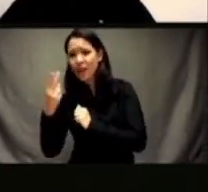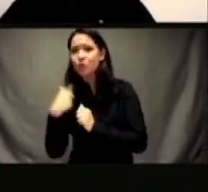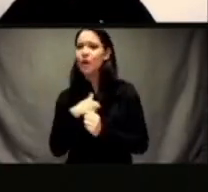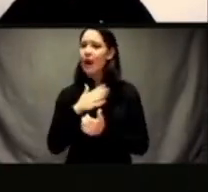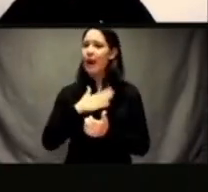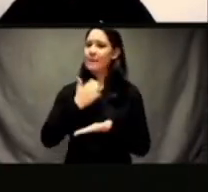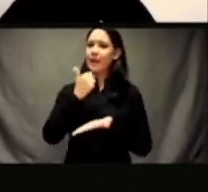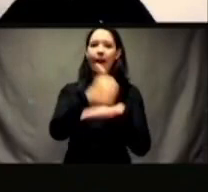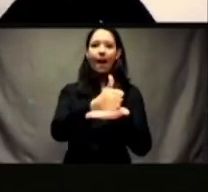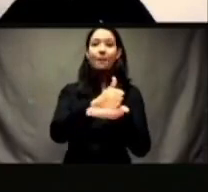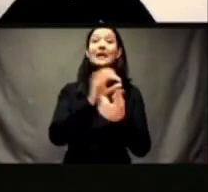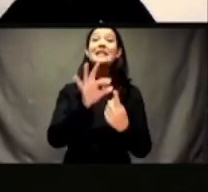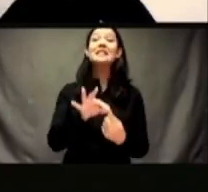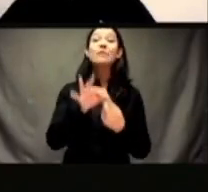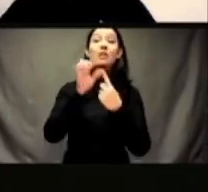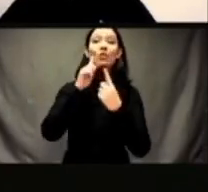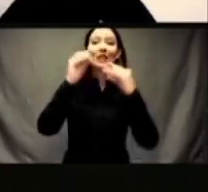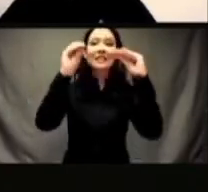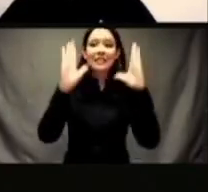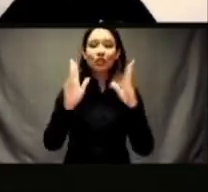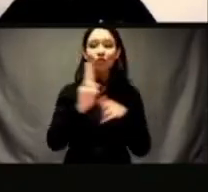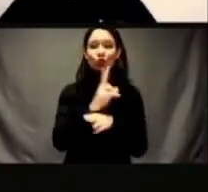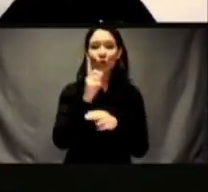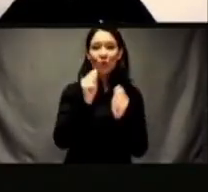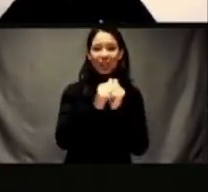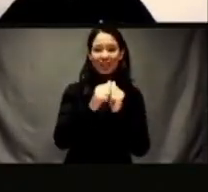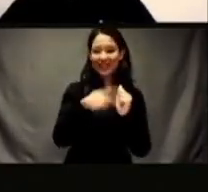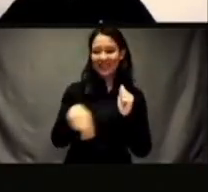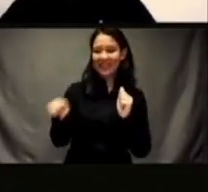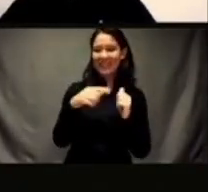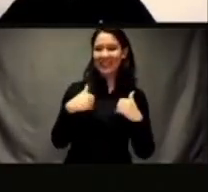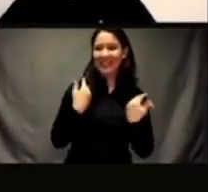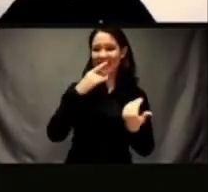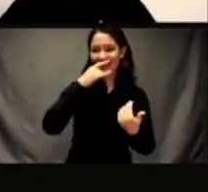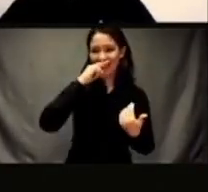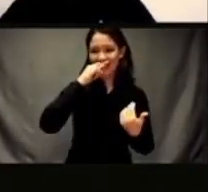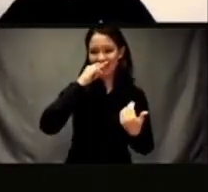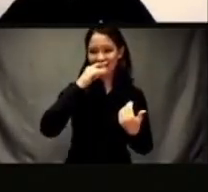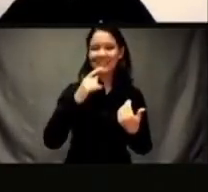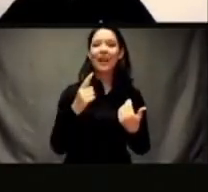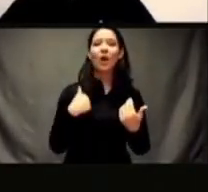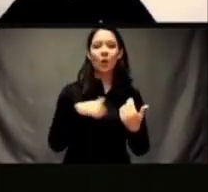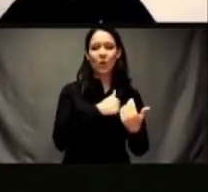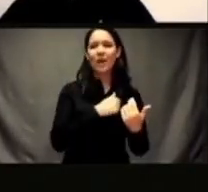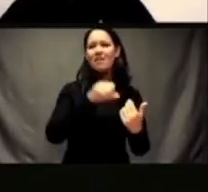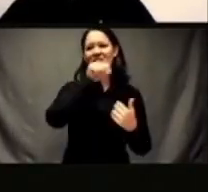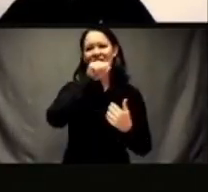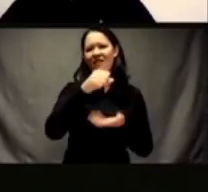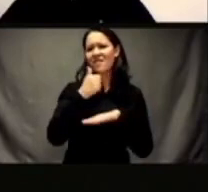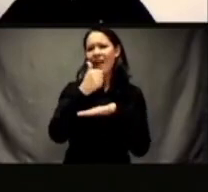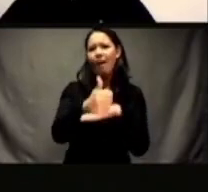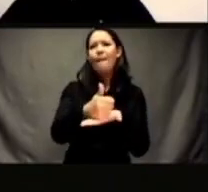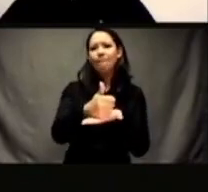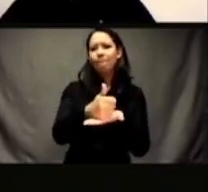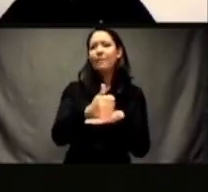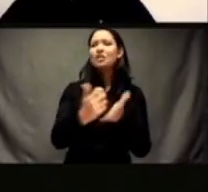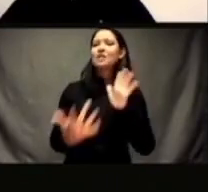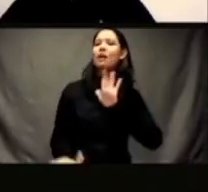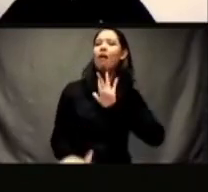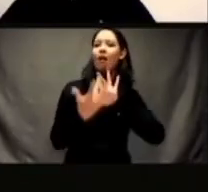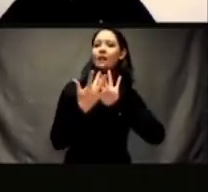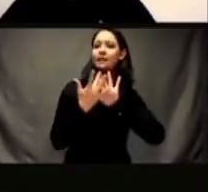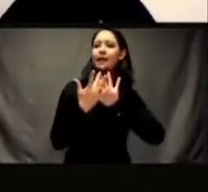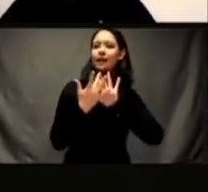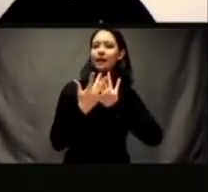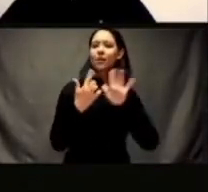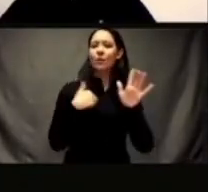especially for teachers using it with their kids. So we'll love to help you. Just reach out and